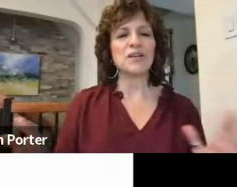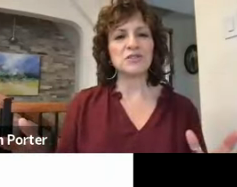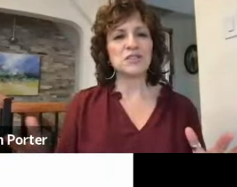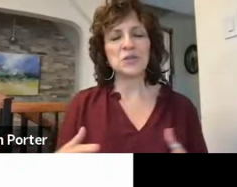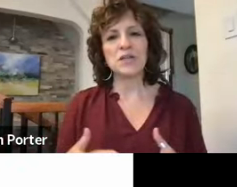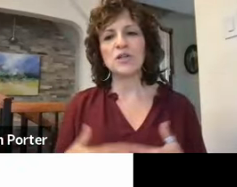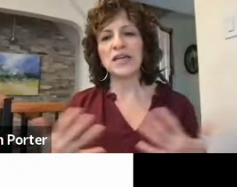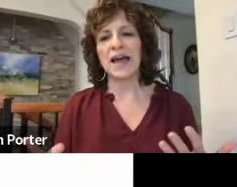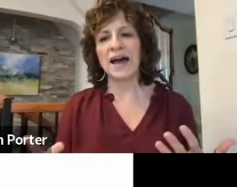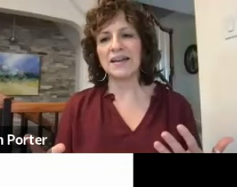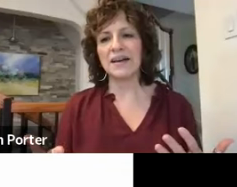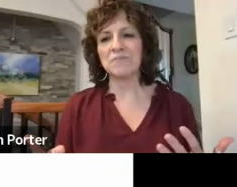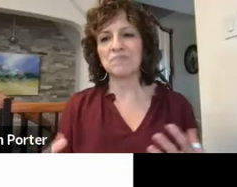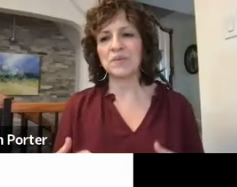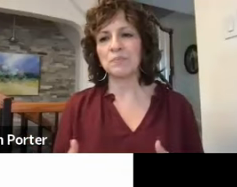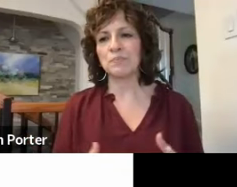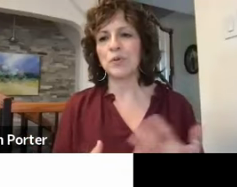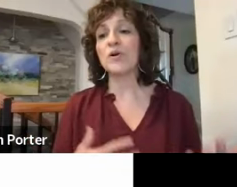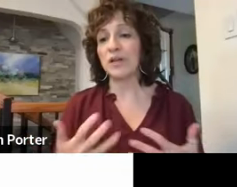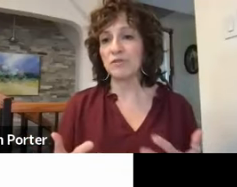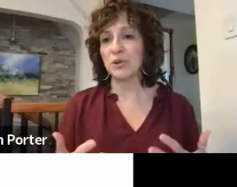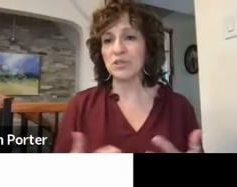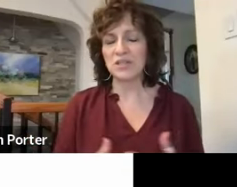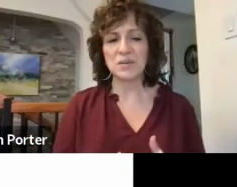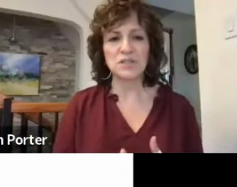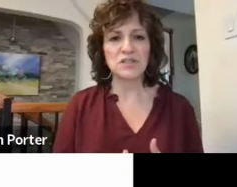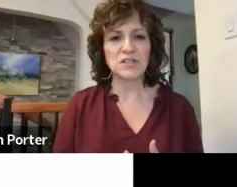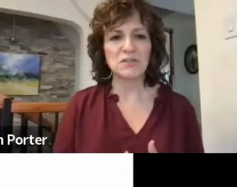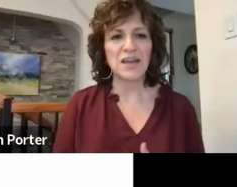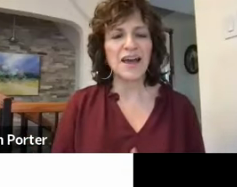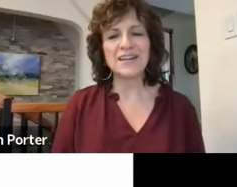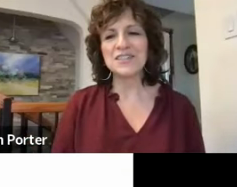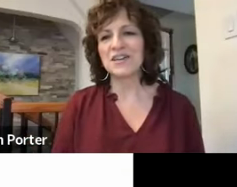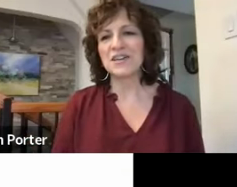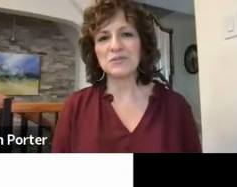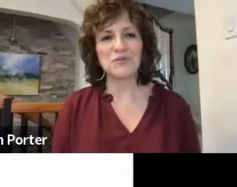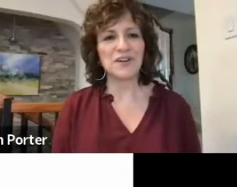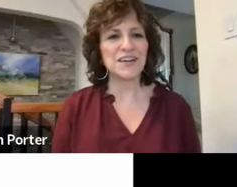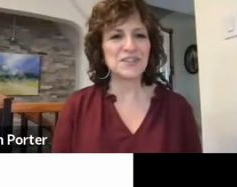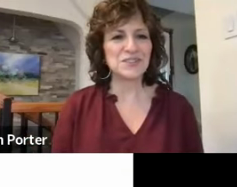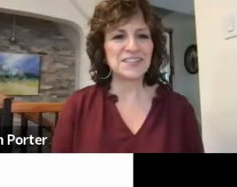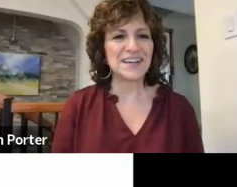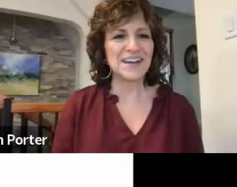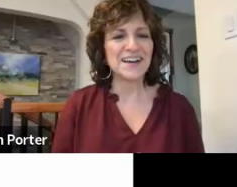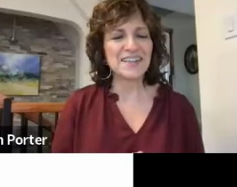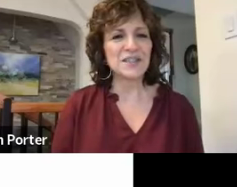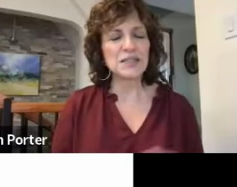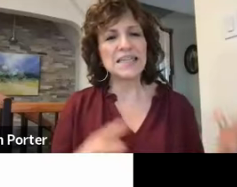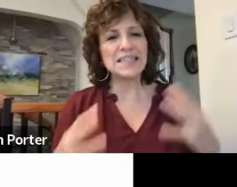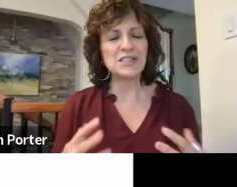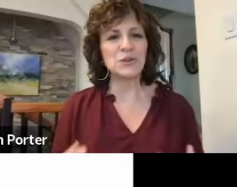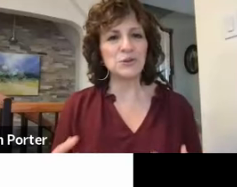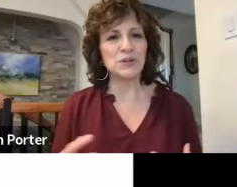were really interesting to me, looking at parental influence on substance use. And I just thought these were very interesting